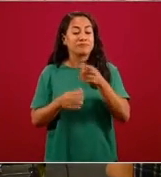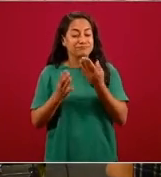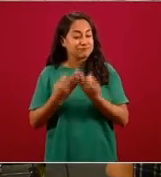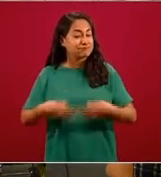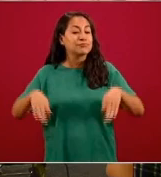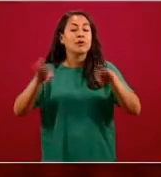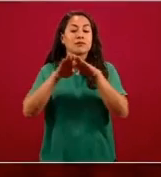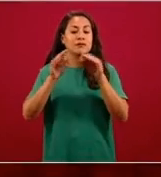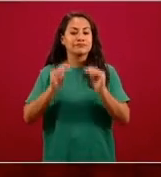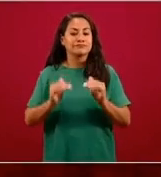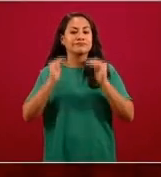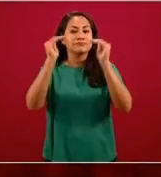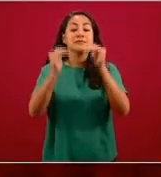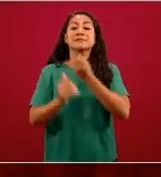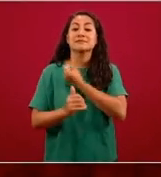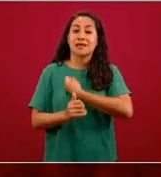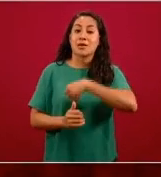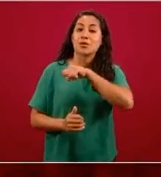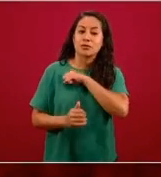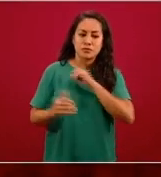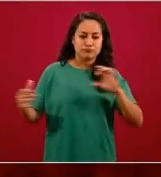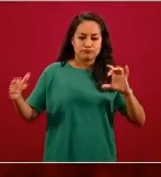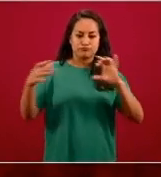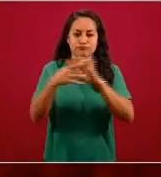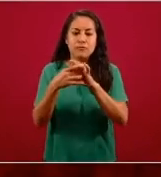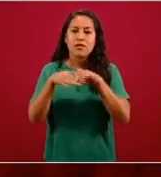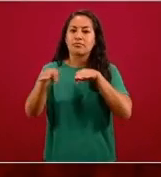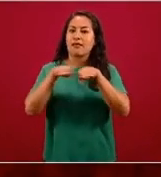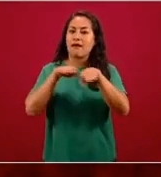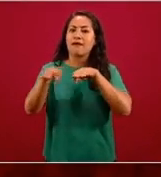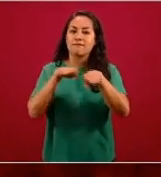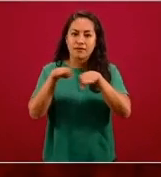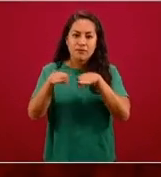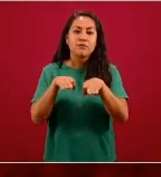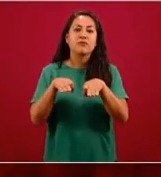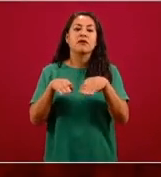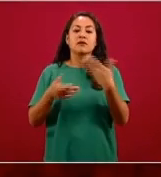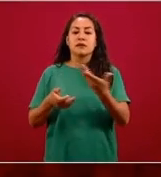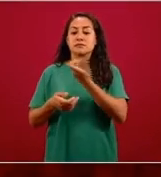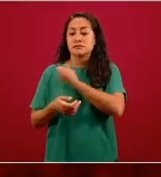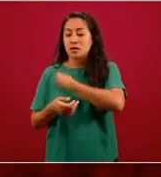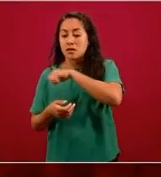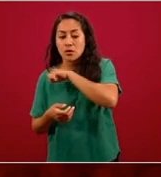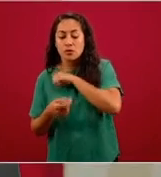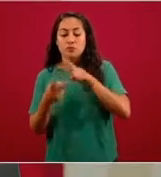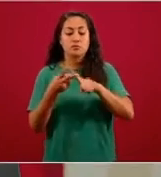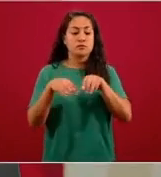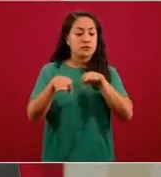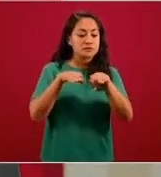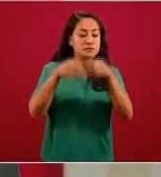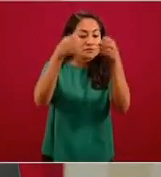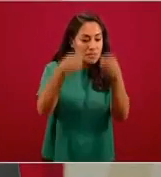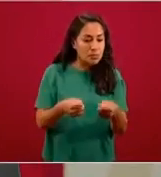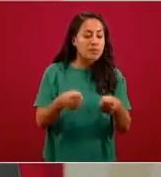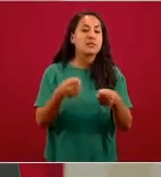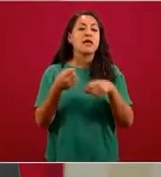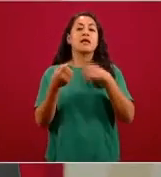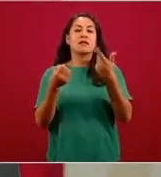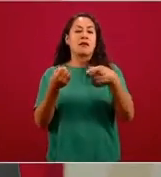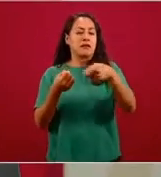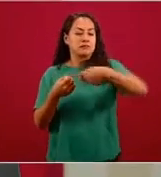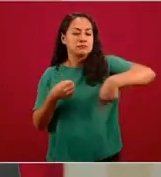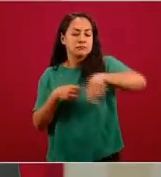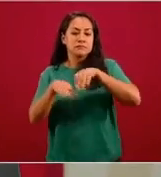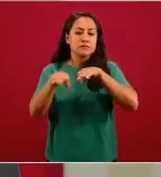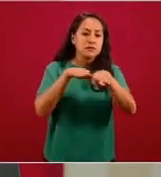up on that. But it's also relevant in terms of health of workers who are the health of workers who